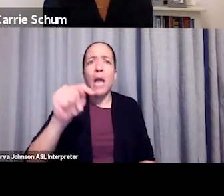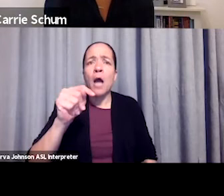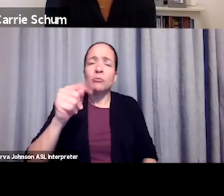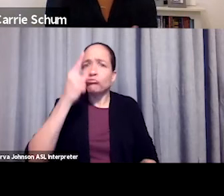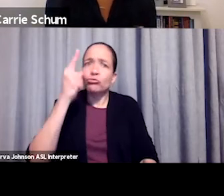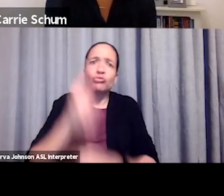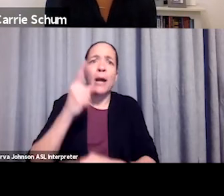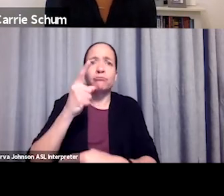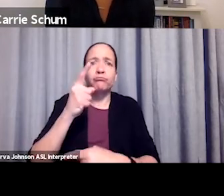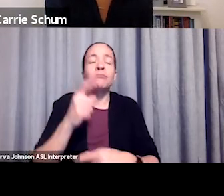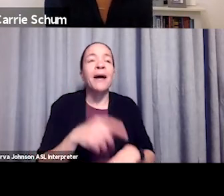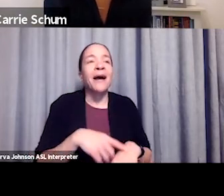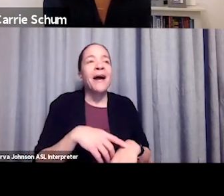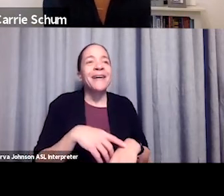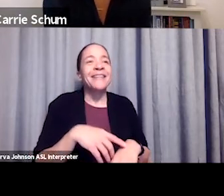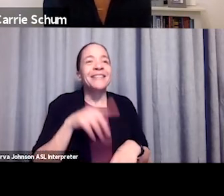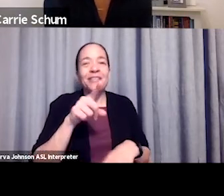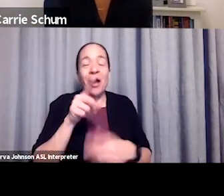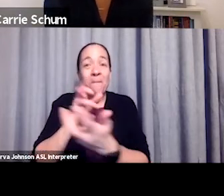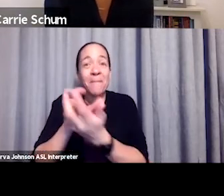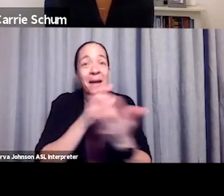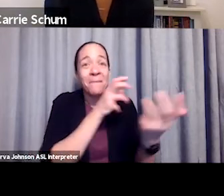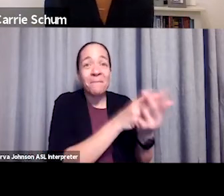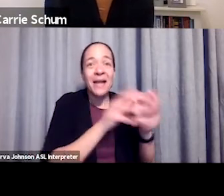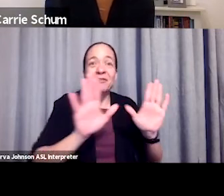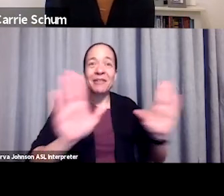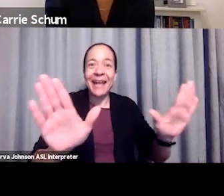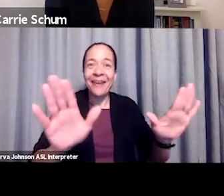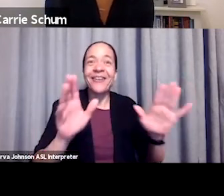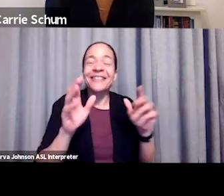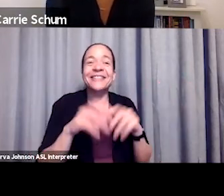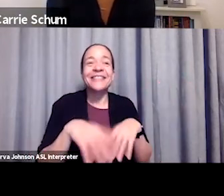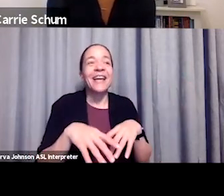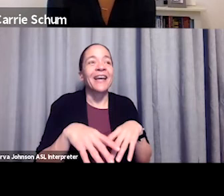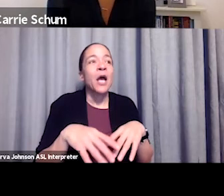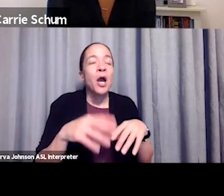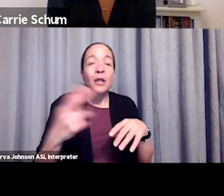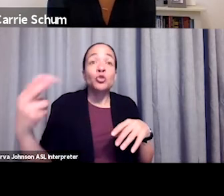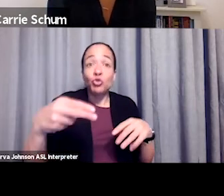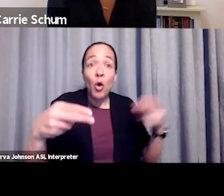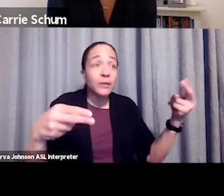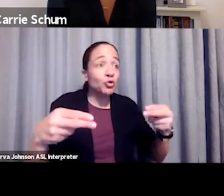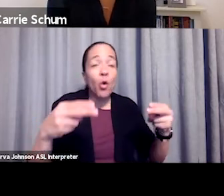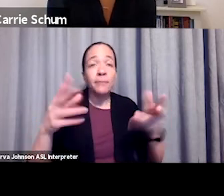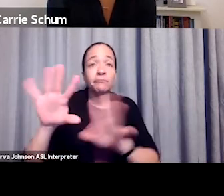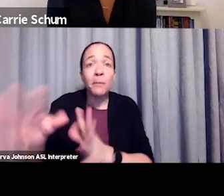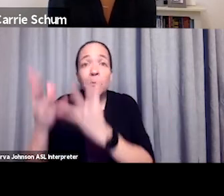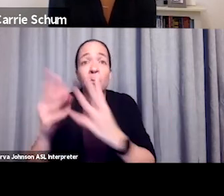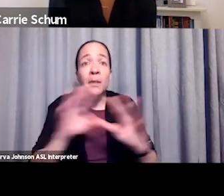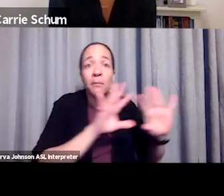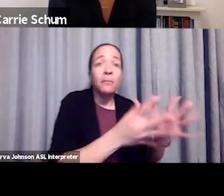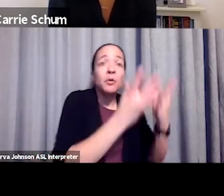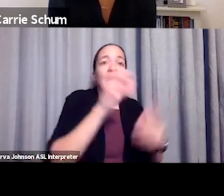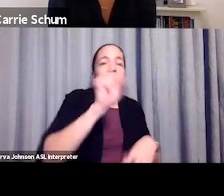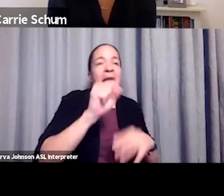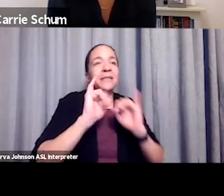pull them along, join your program, join your movement, but you're really tapping into what's most motivating for them. You know, there's a lot of